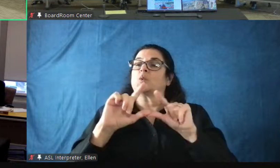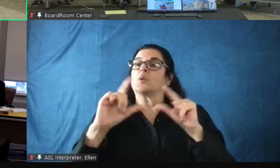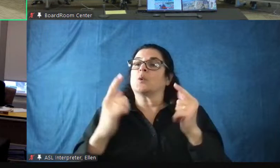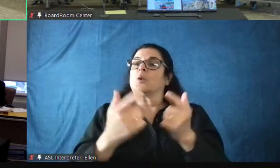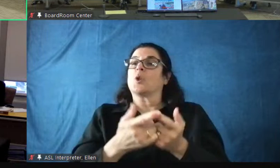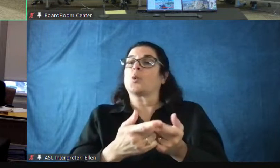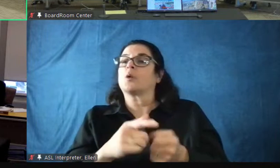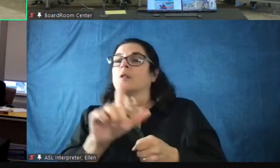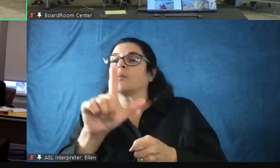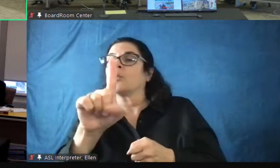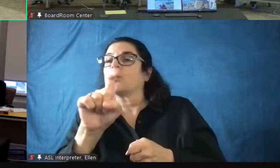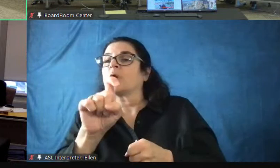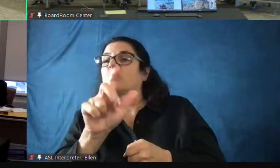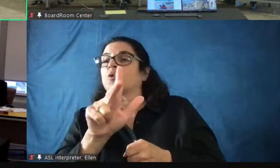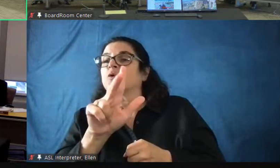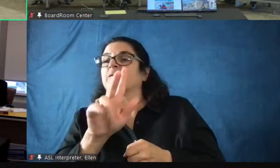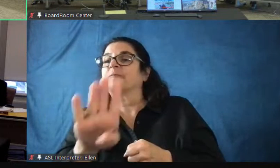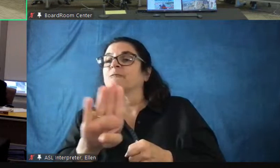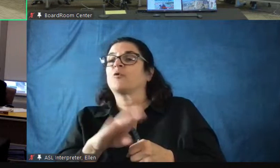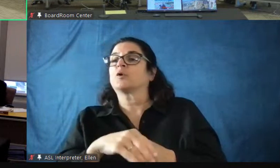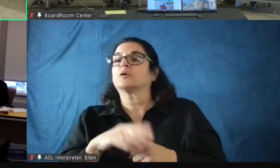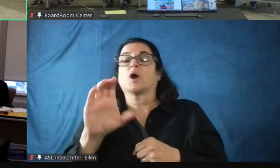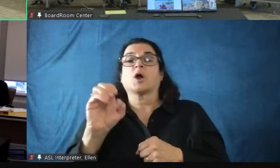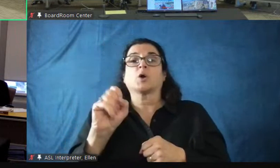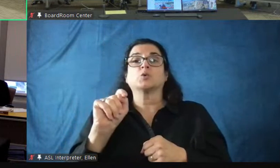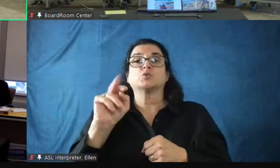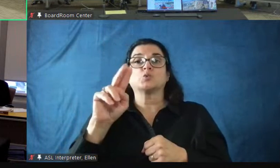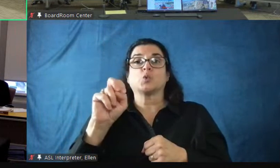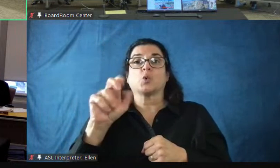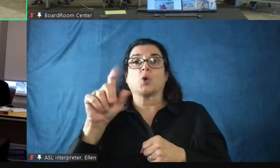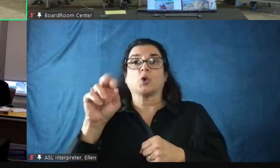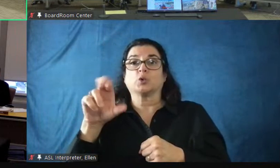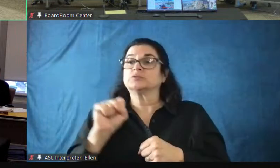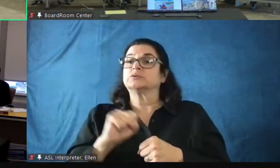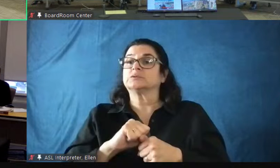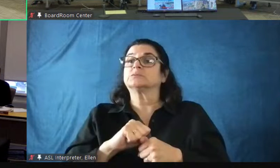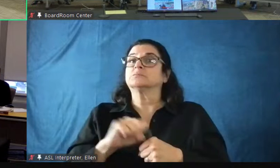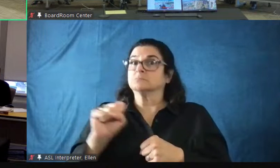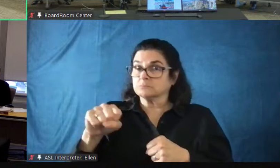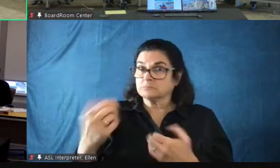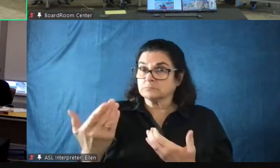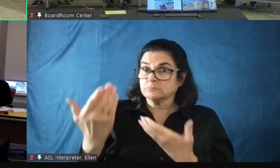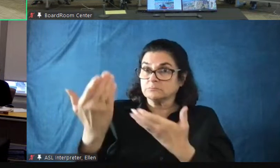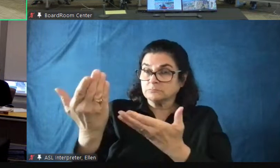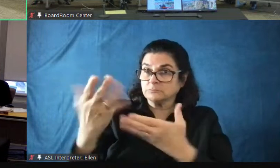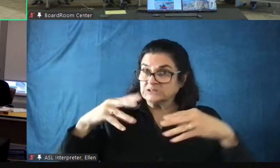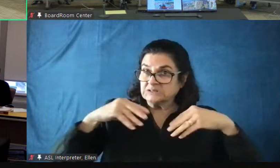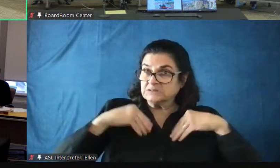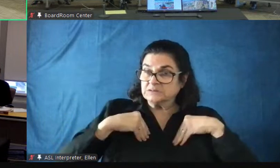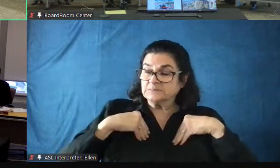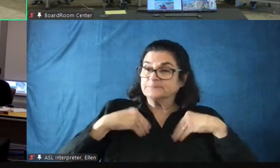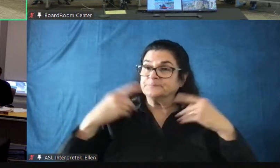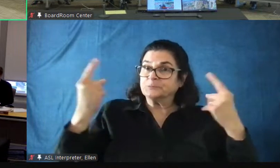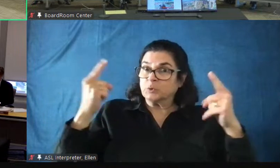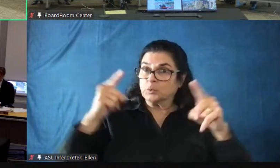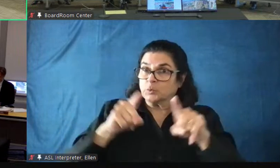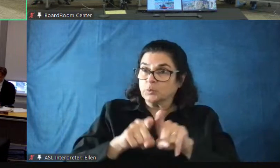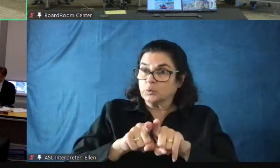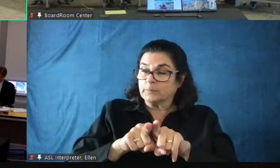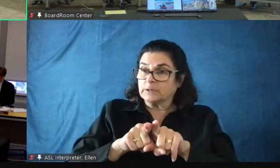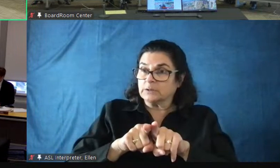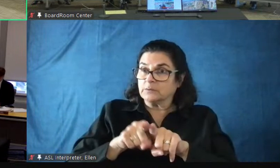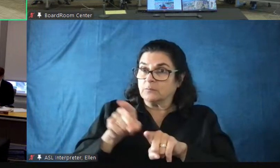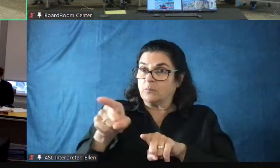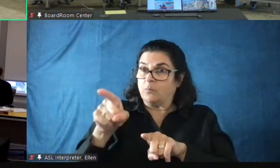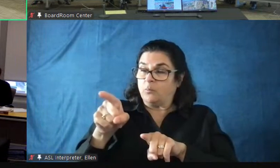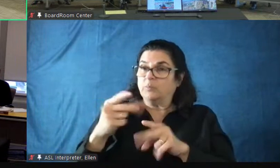Thank you. May I have a motion to adopt the ordinance authorizing the execution of a collective bargaining agreement containing the terms of a